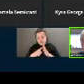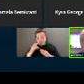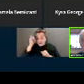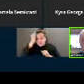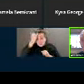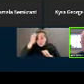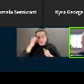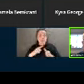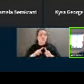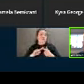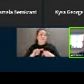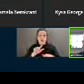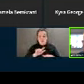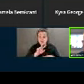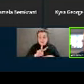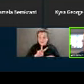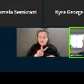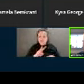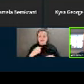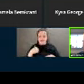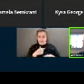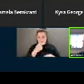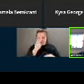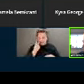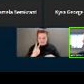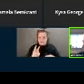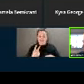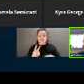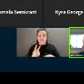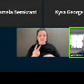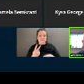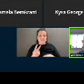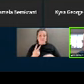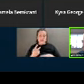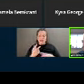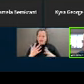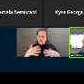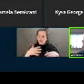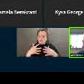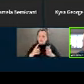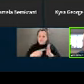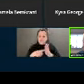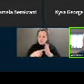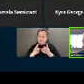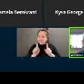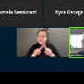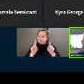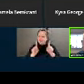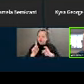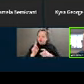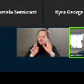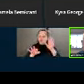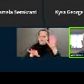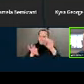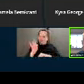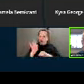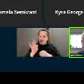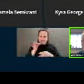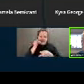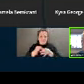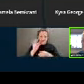in Las Vegas, Nevada, where you would say it's very difficult to find a faith-based or a spiritual community